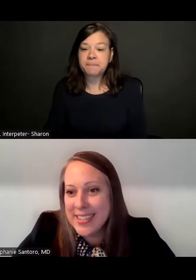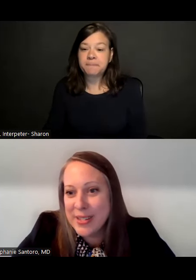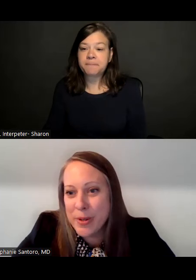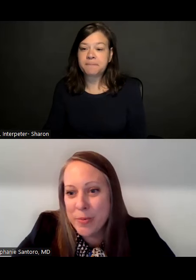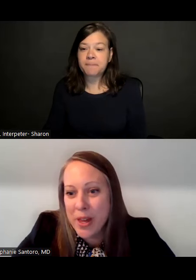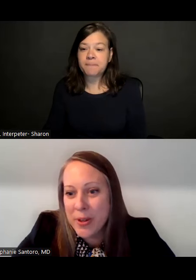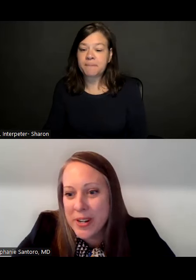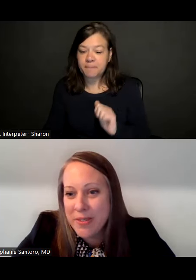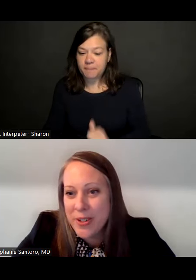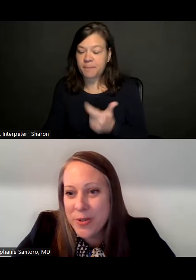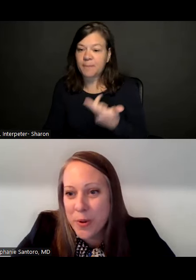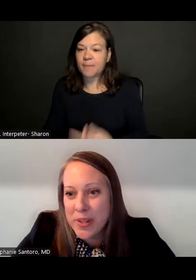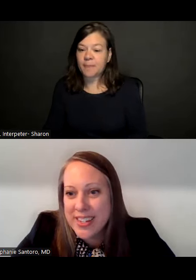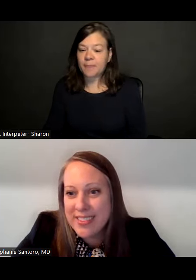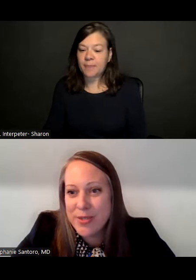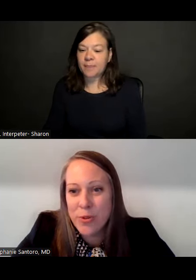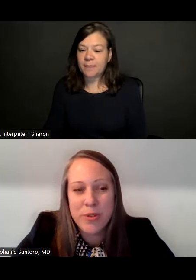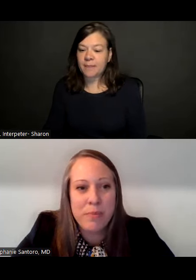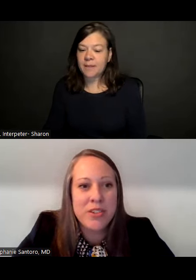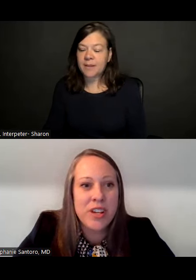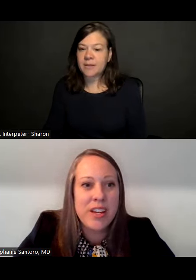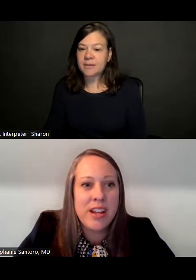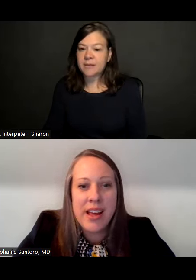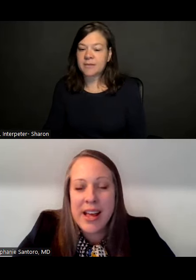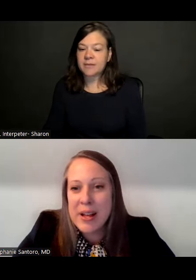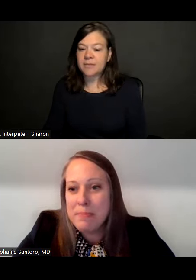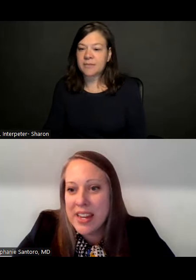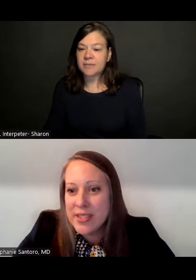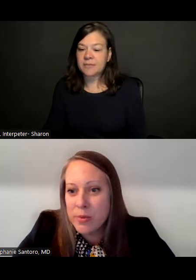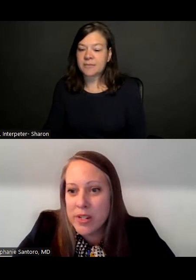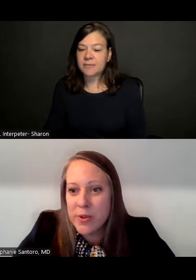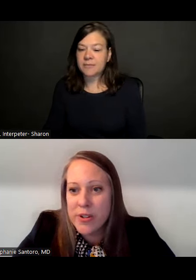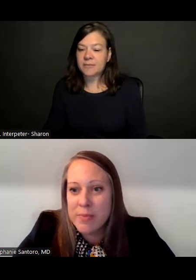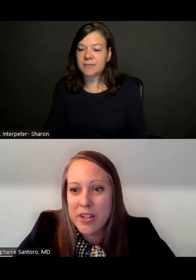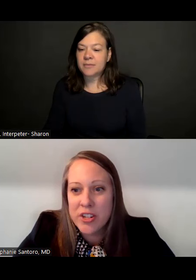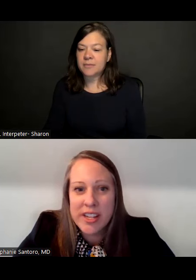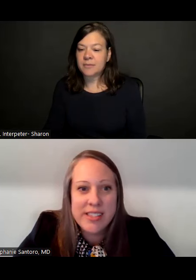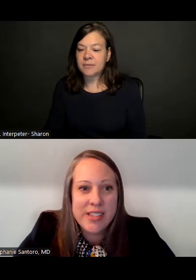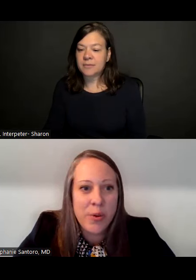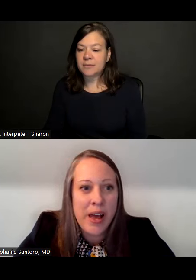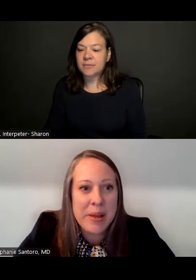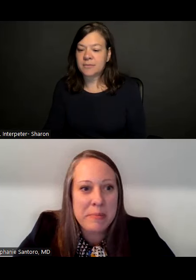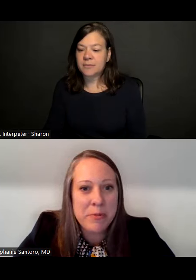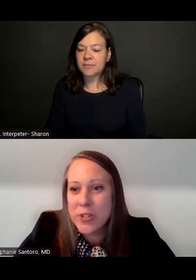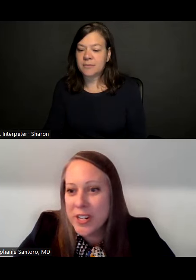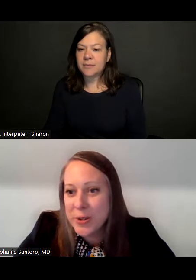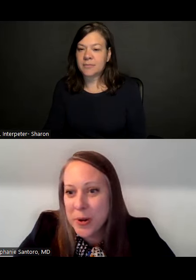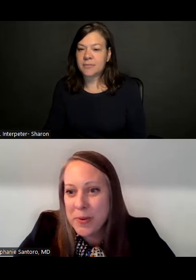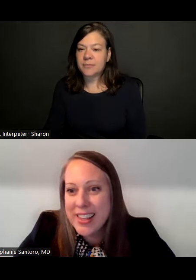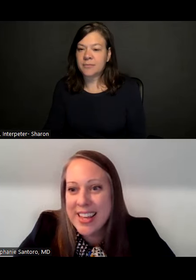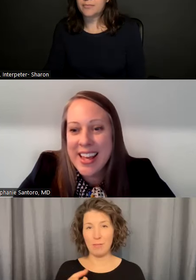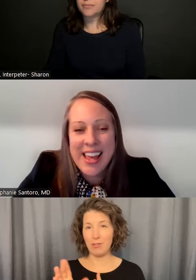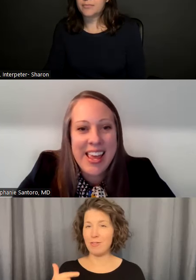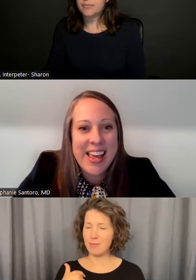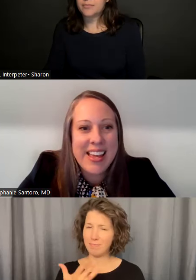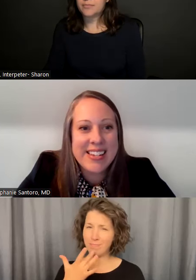And that takes me to my third individual with Down syndrome to mention. Ben is a resource specialist who I am fortunate to work